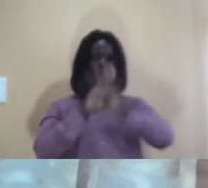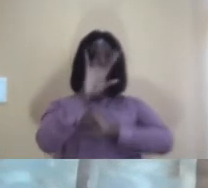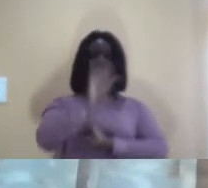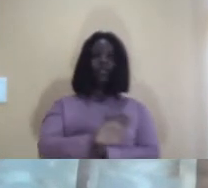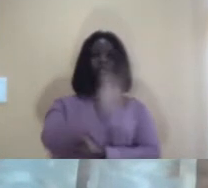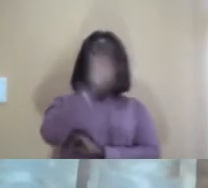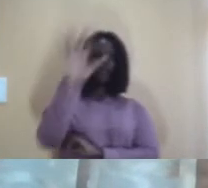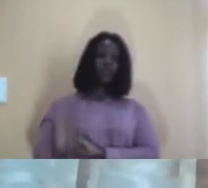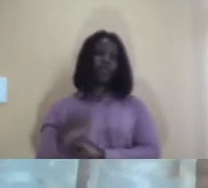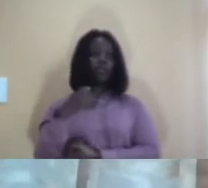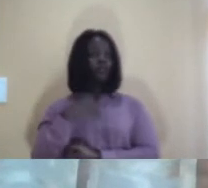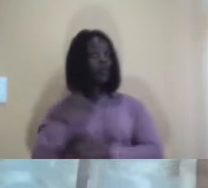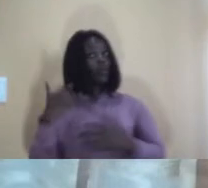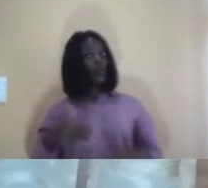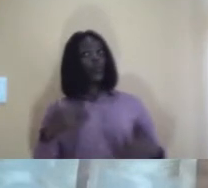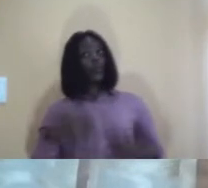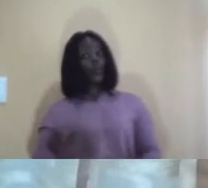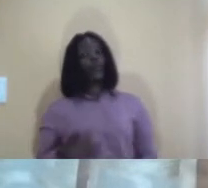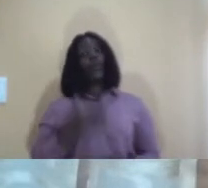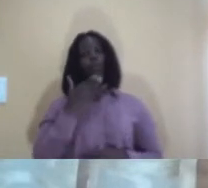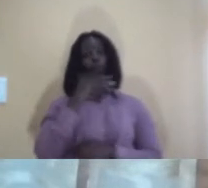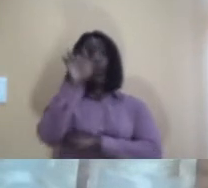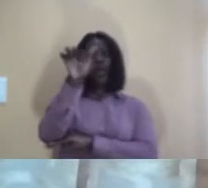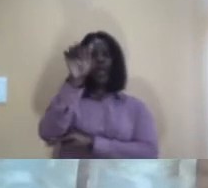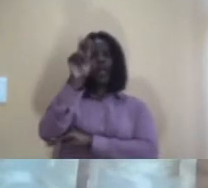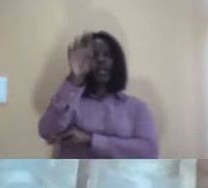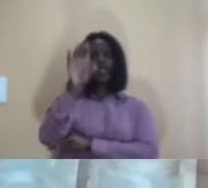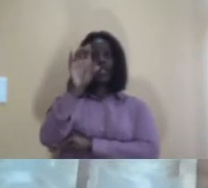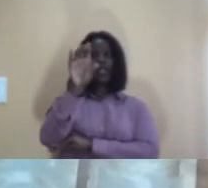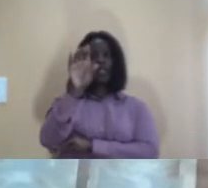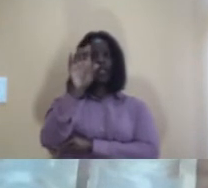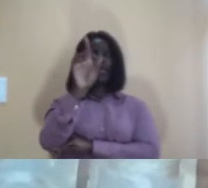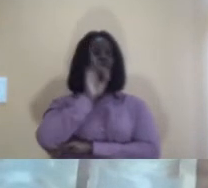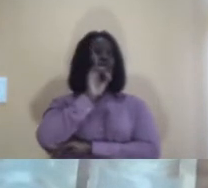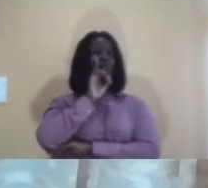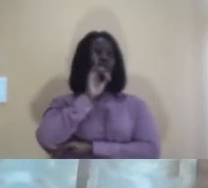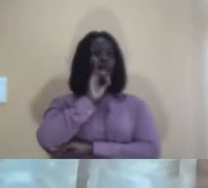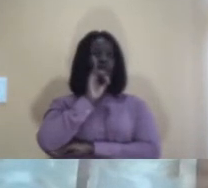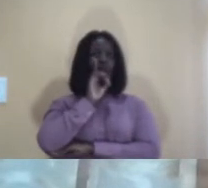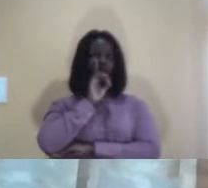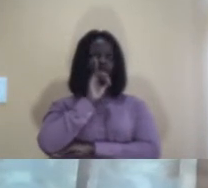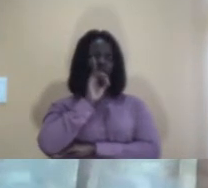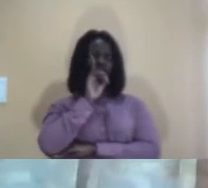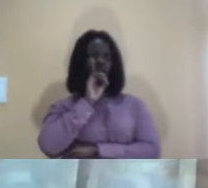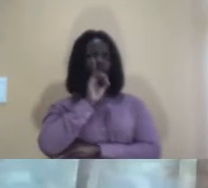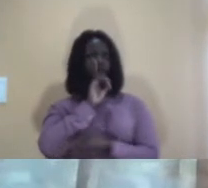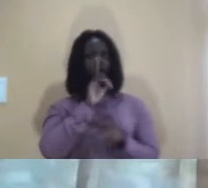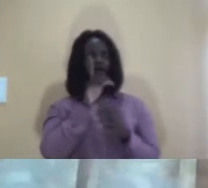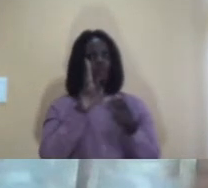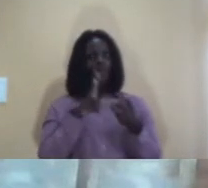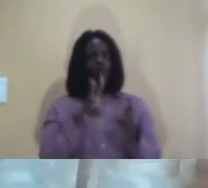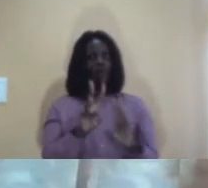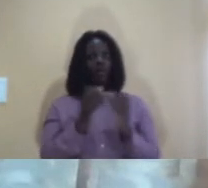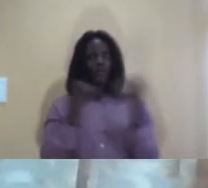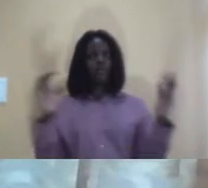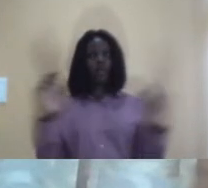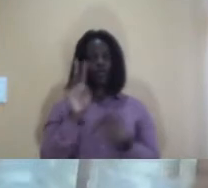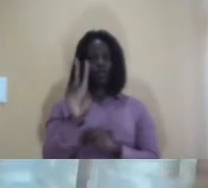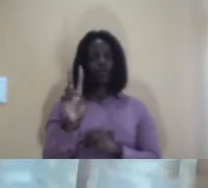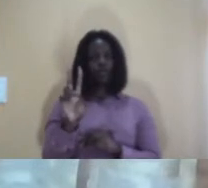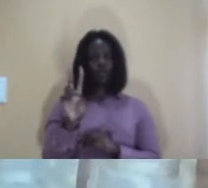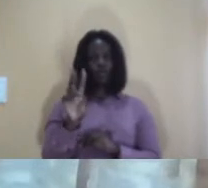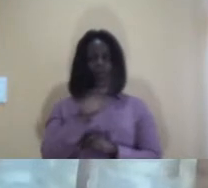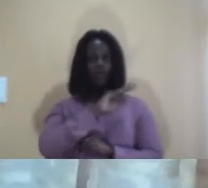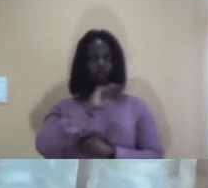by the Glorious Movement to look at the impact of 2 degrees concept in relation to KZN